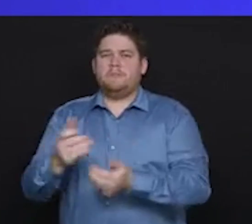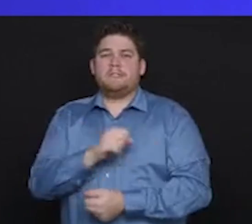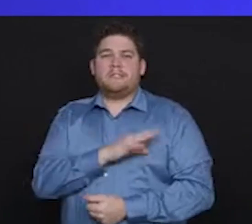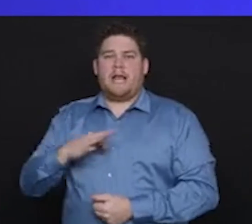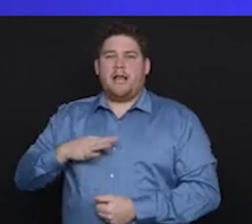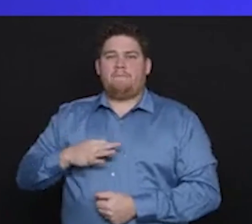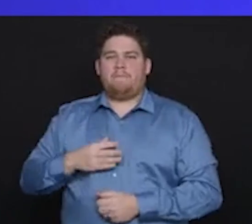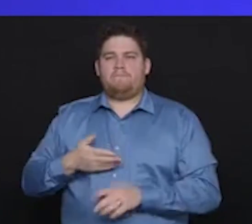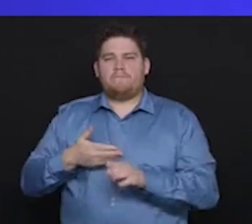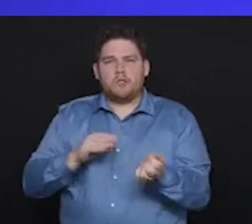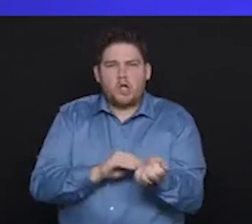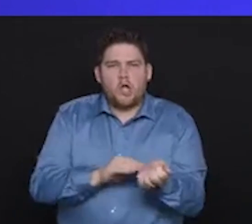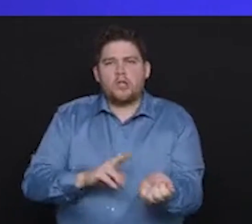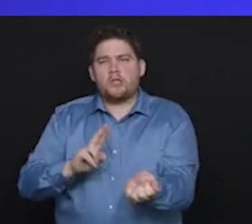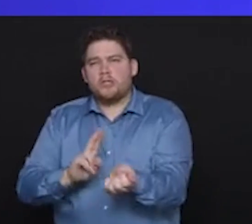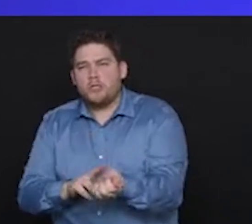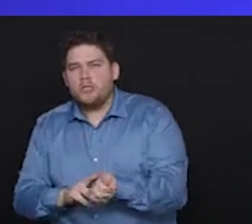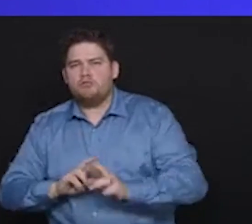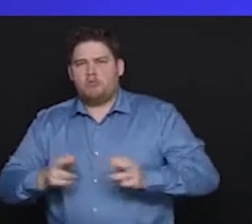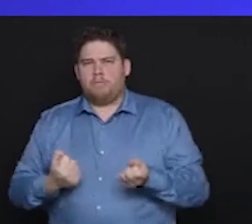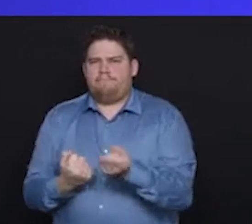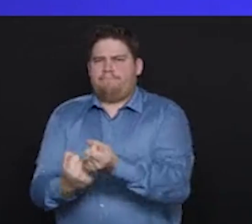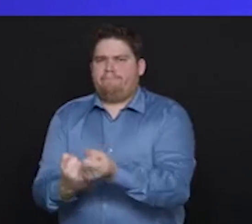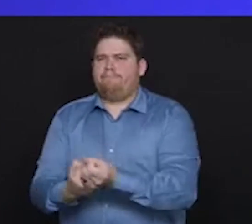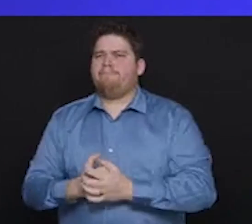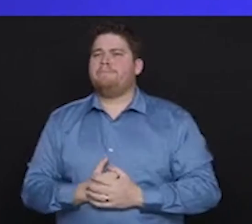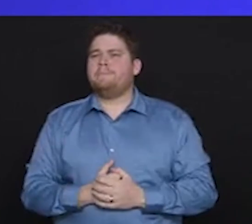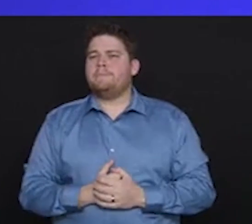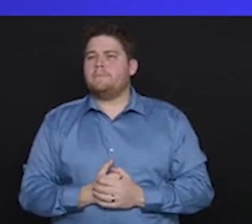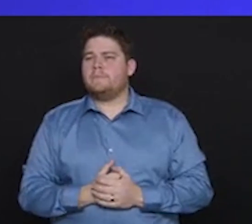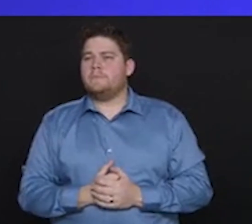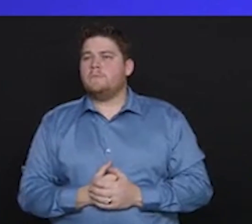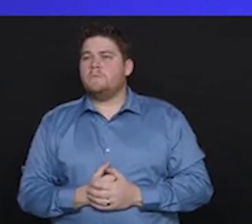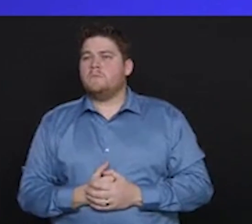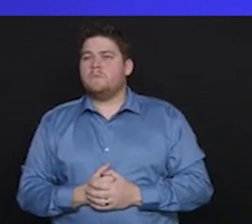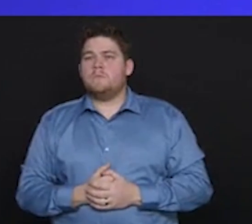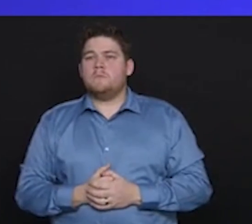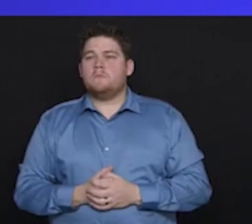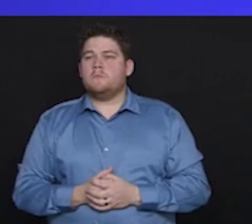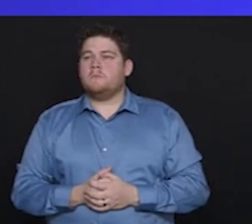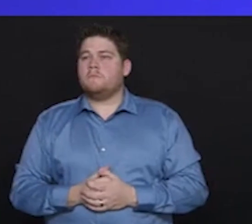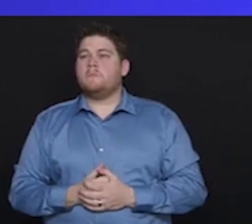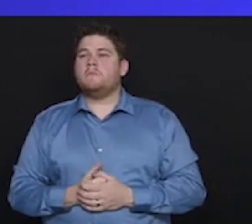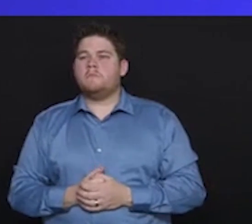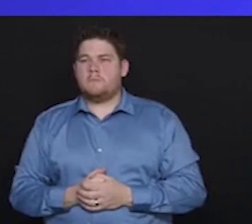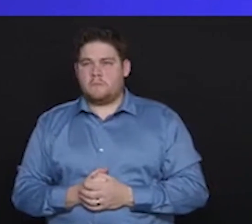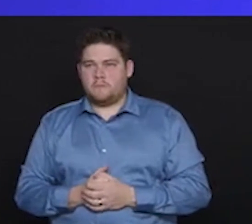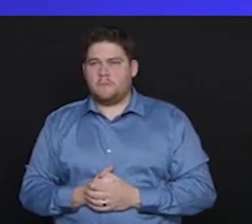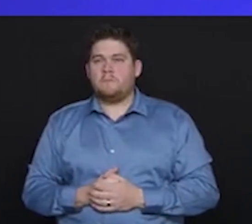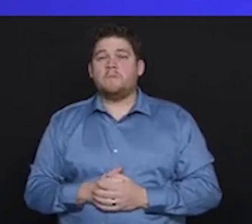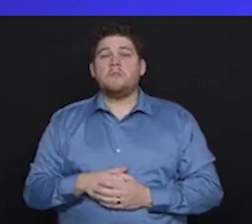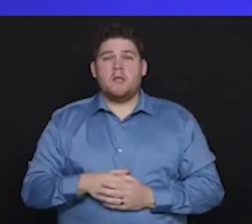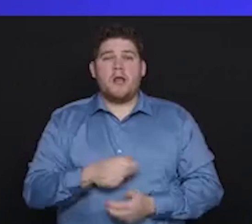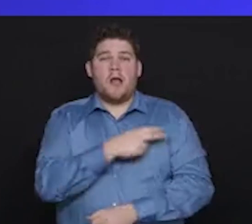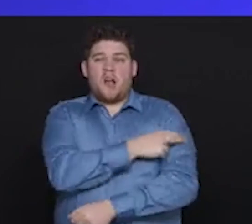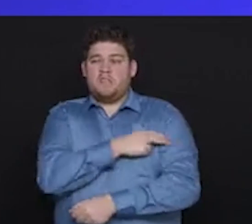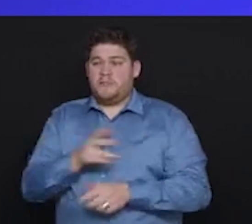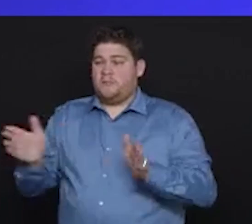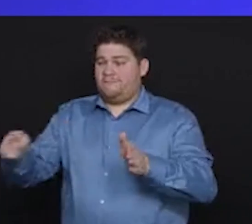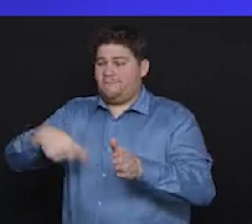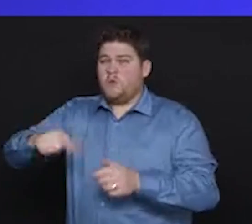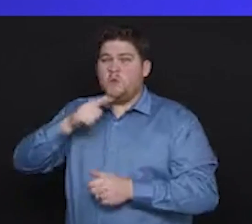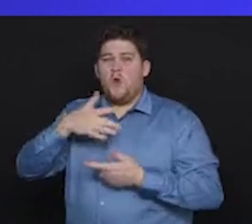have COVID-19 out of hospital into an alternative care facility, and there's been preparations in each of the